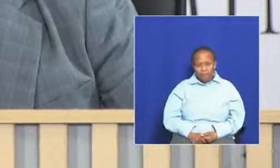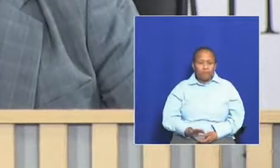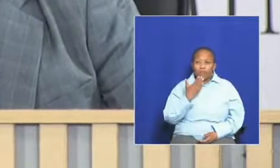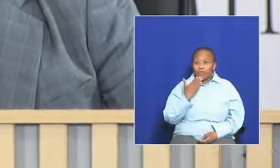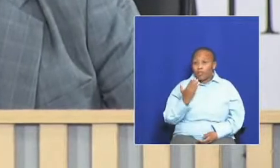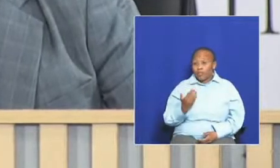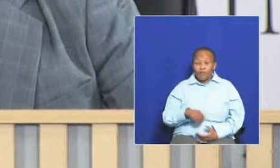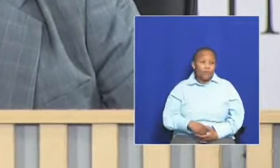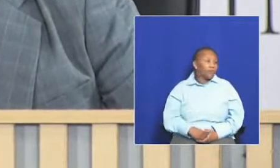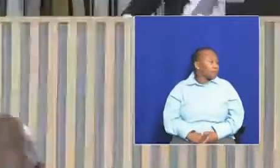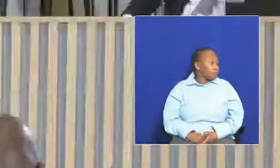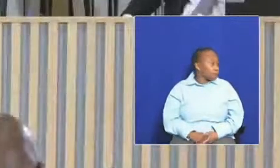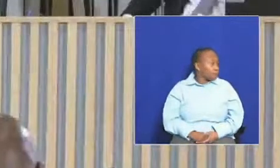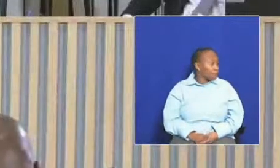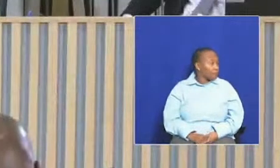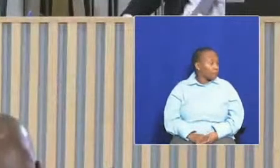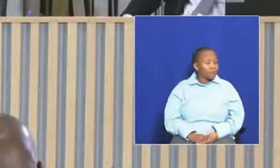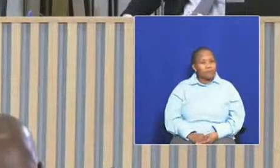Yes.